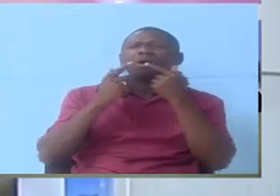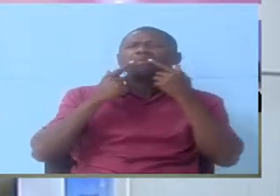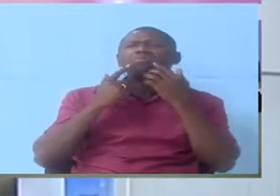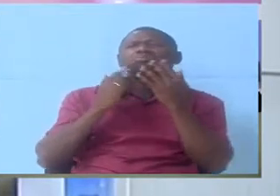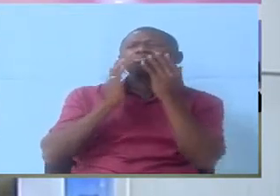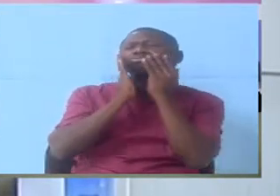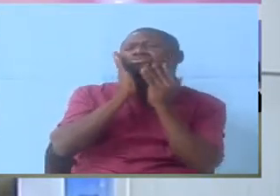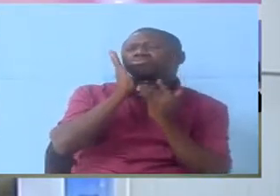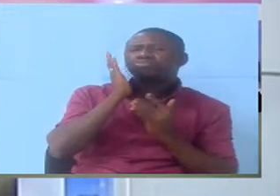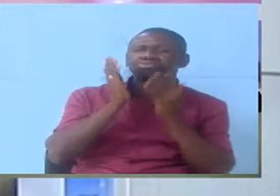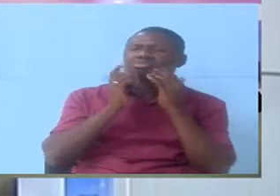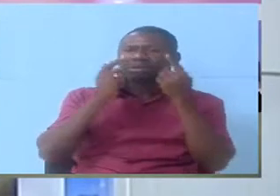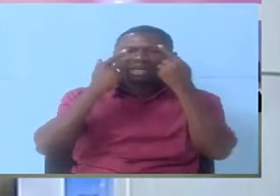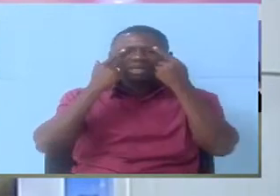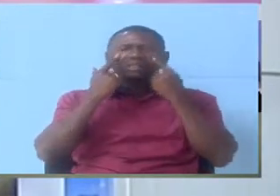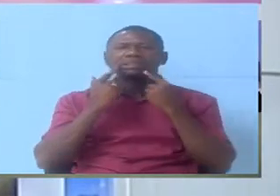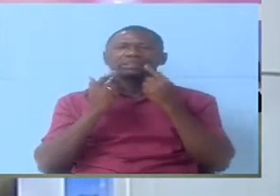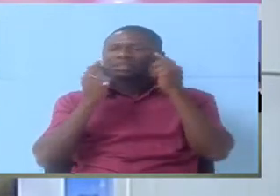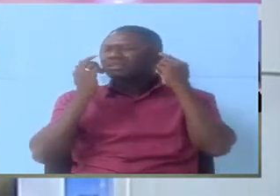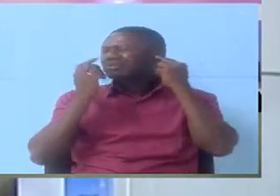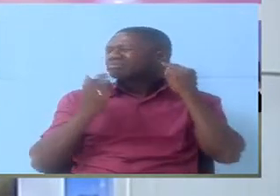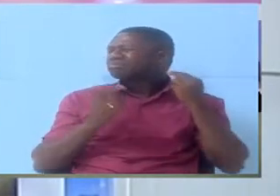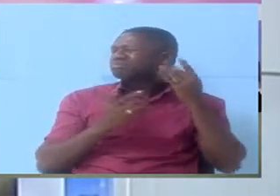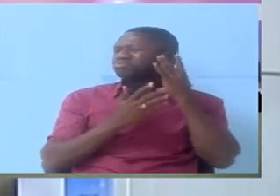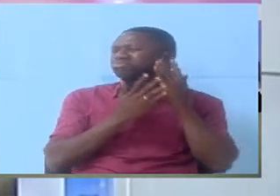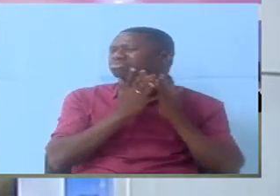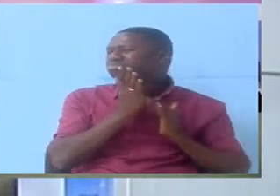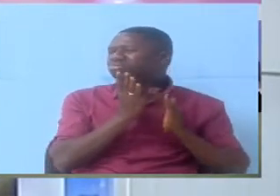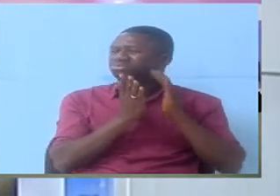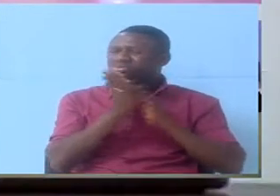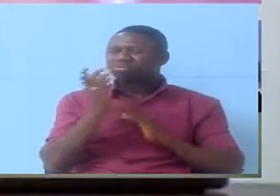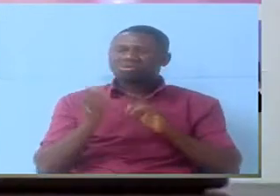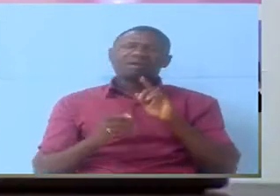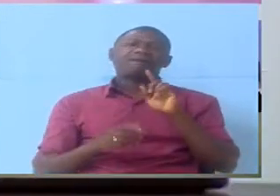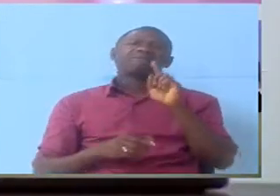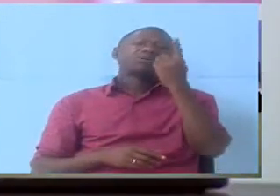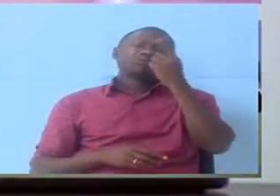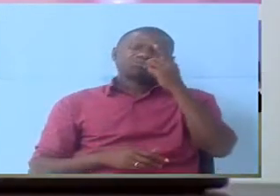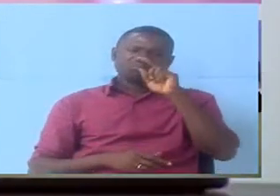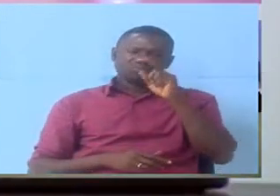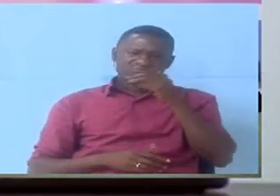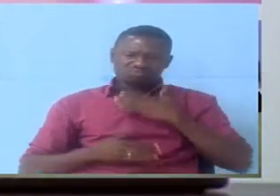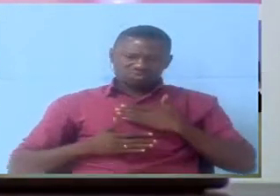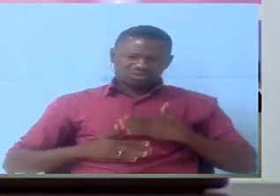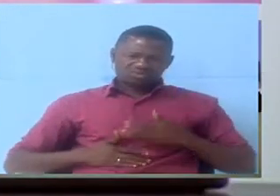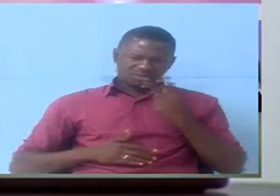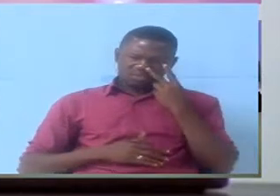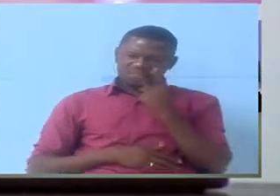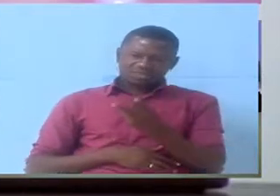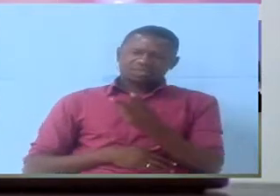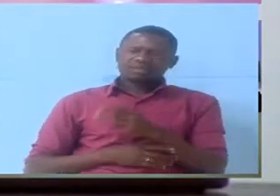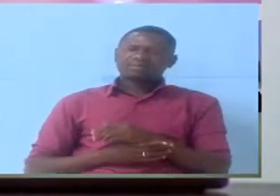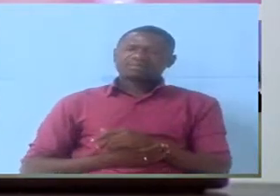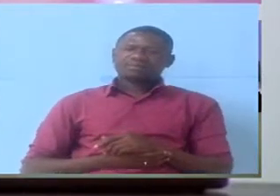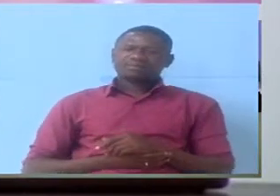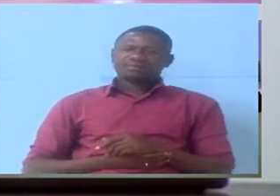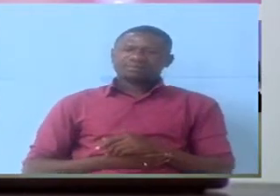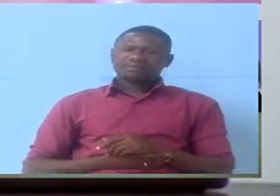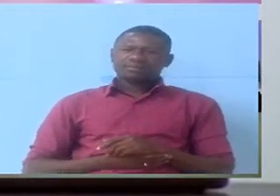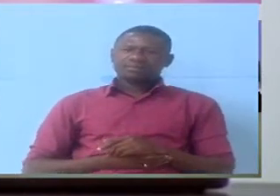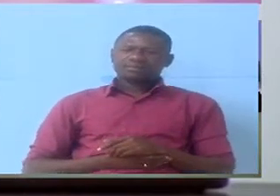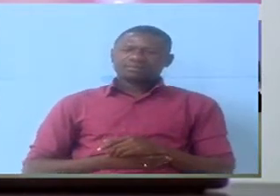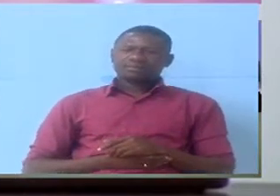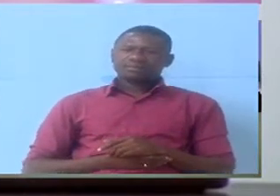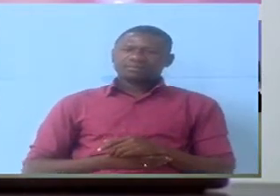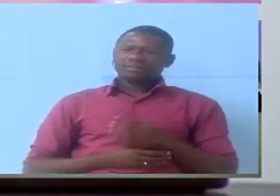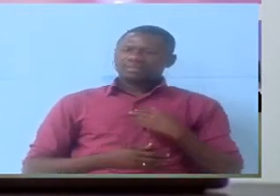That was the first body. Did it look to you that the killing was done